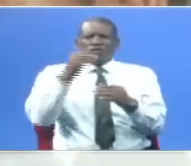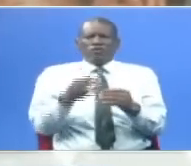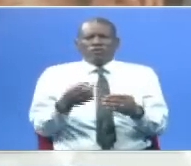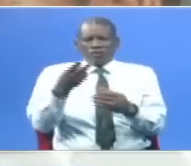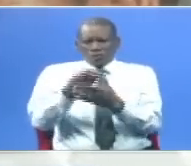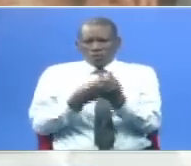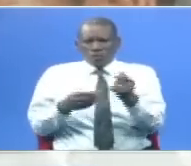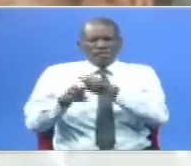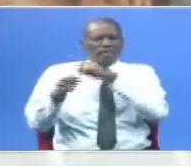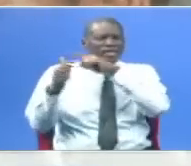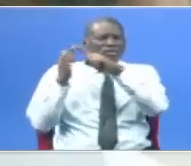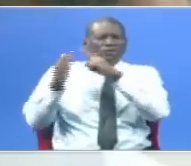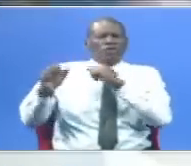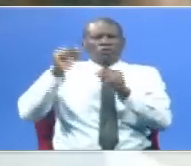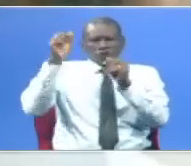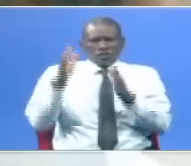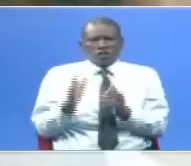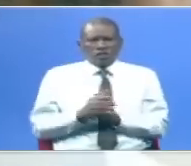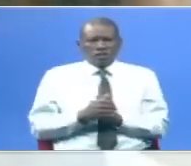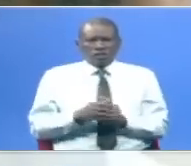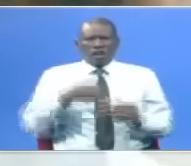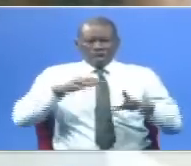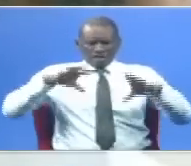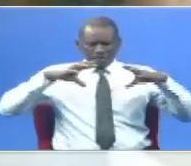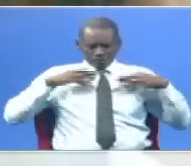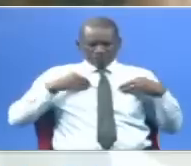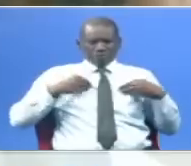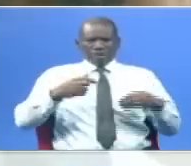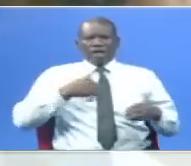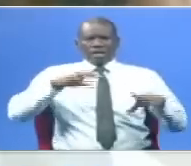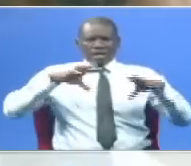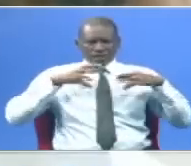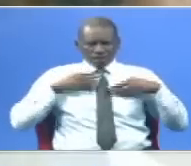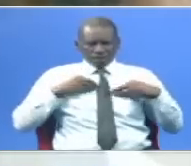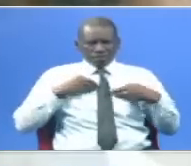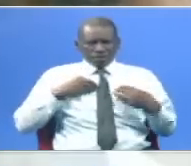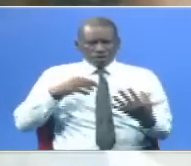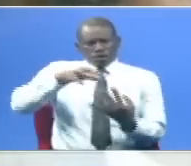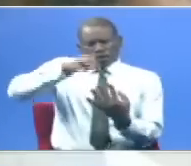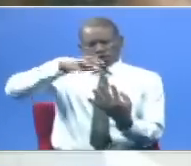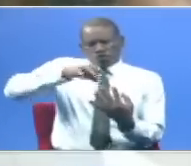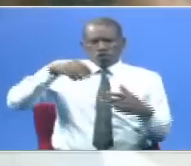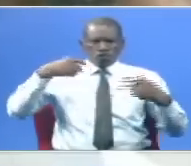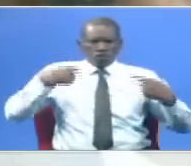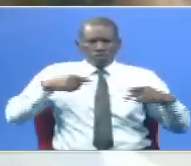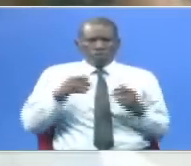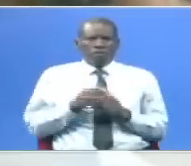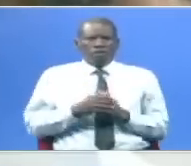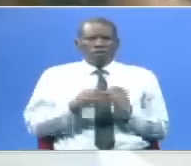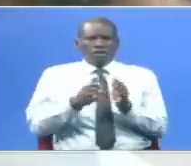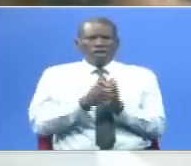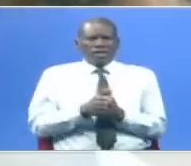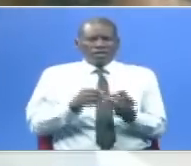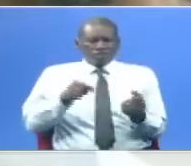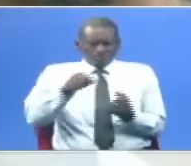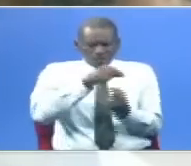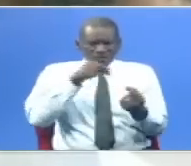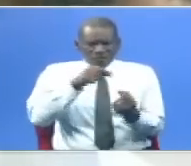as an experienced politician. I accept the choice of the people, and in